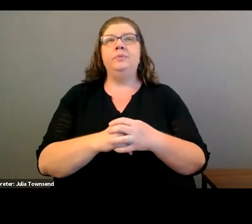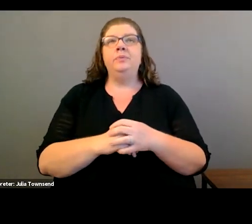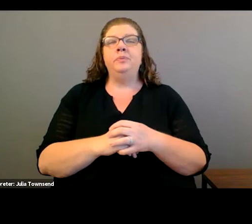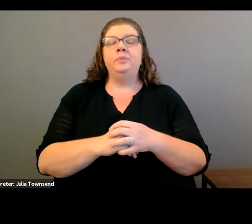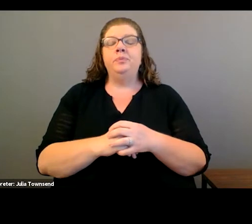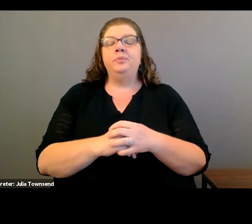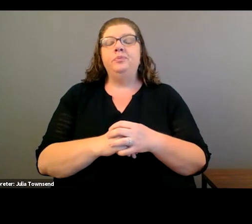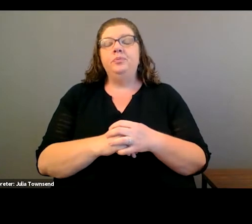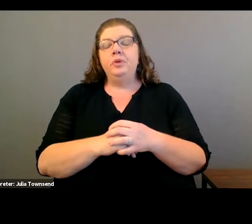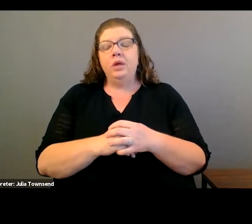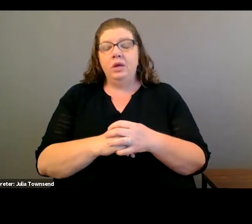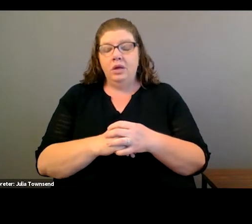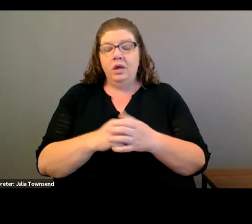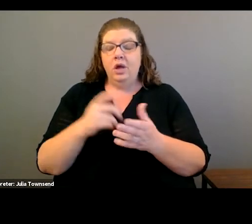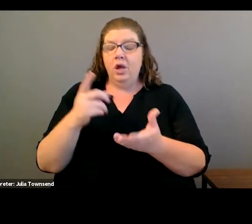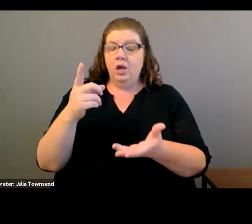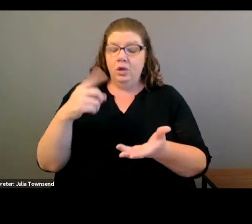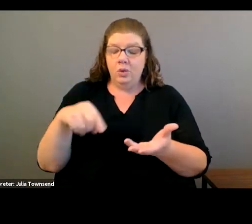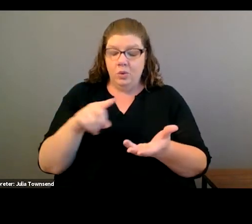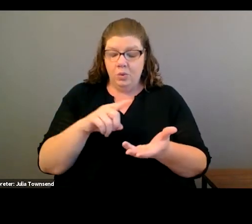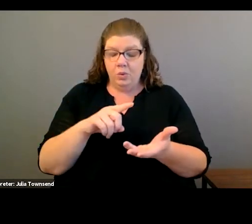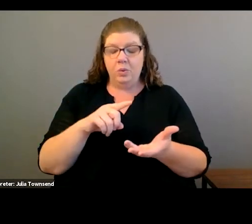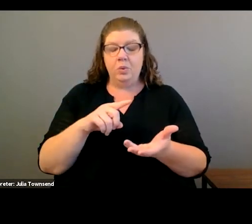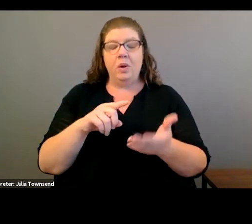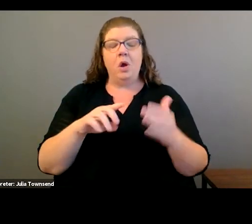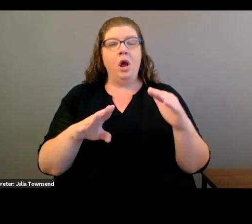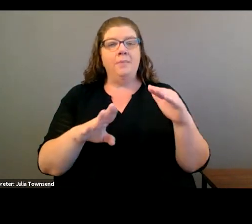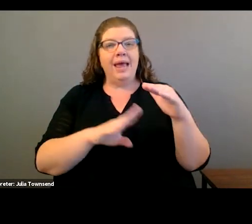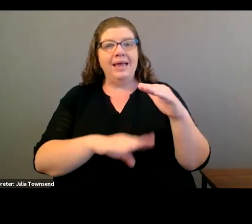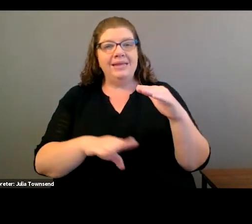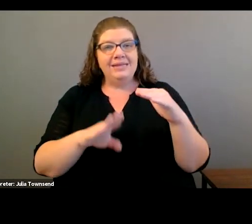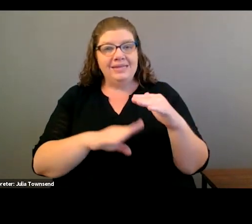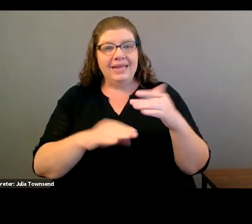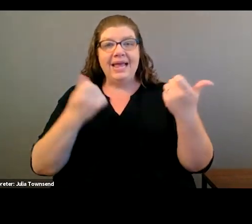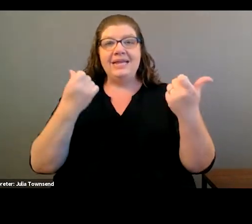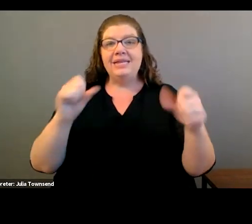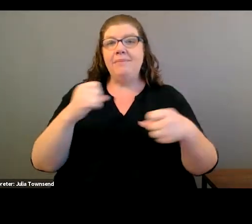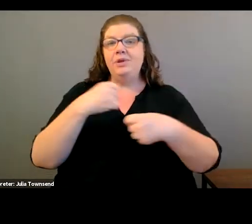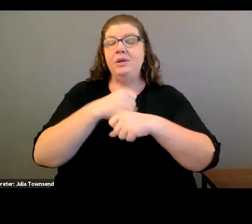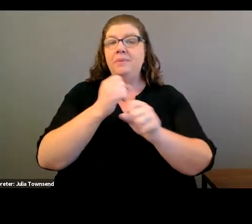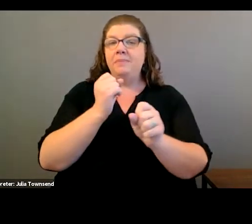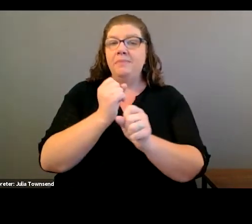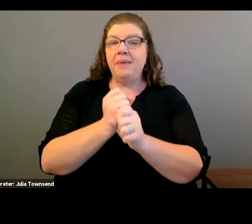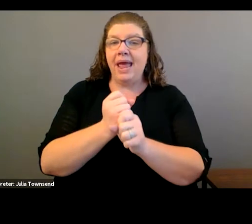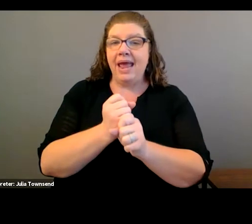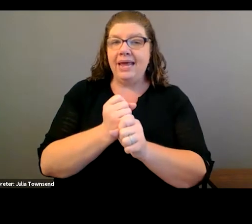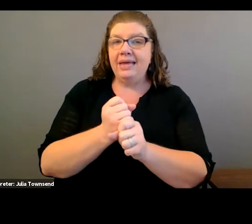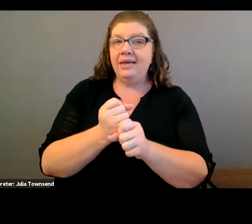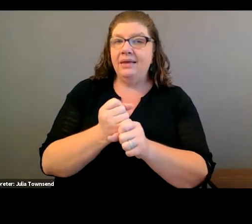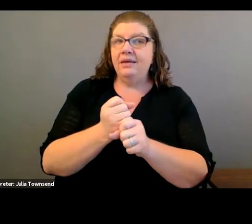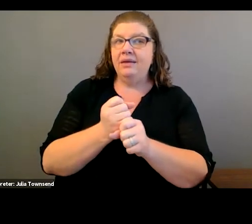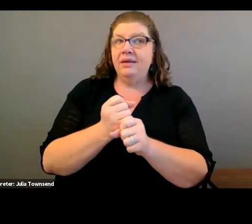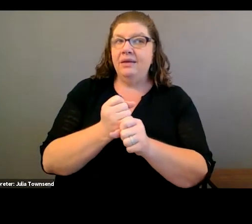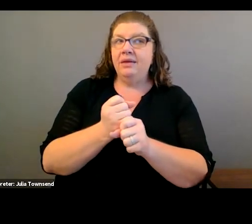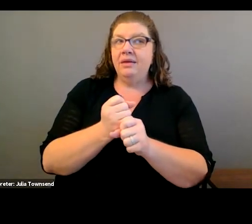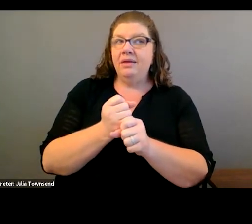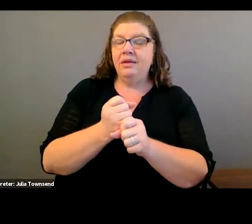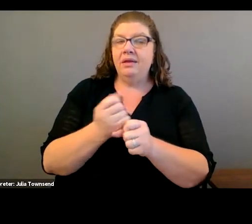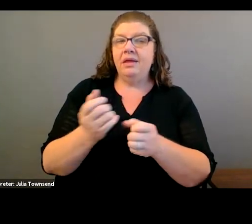You are basically attempting to make an end run around the public